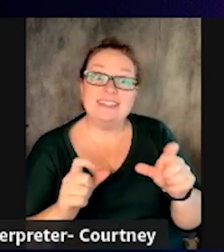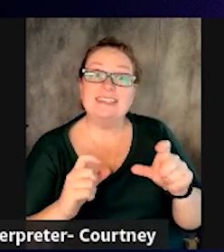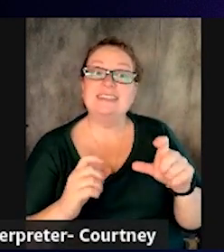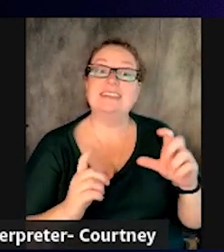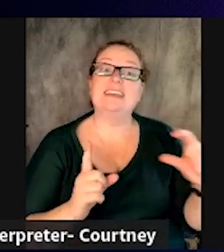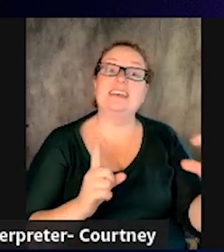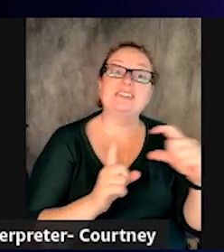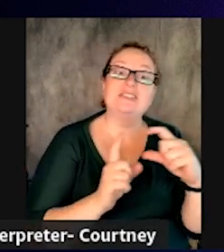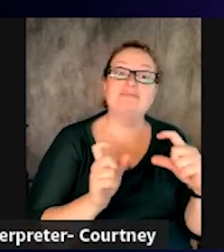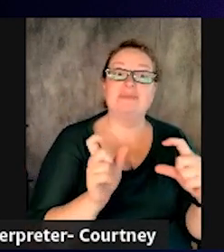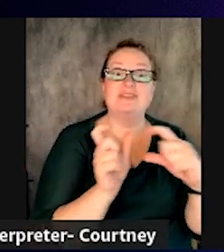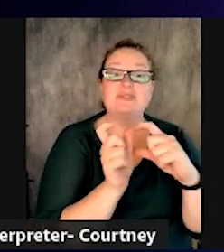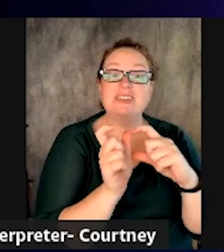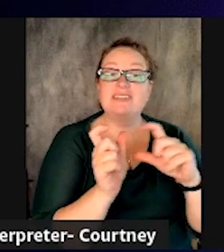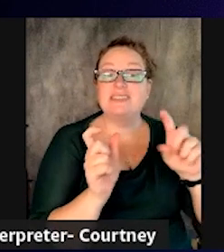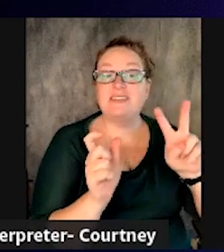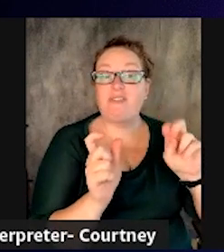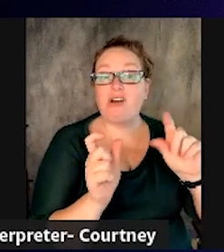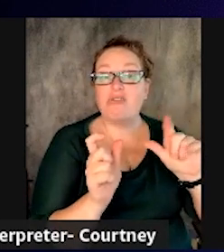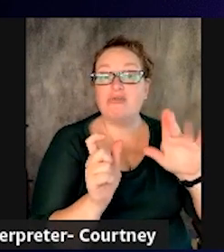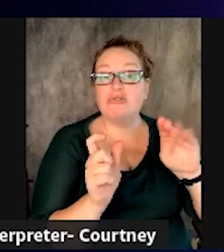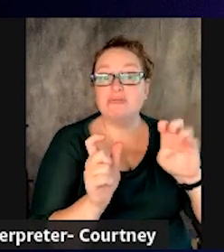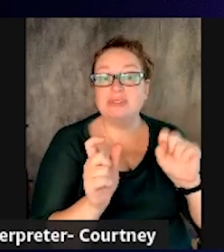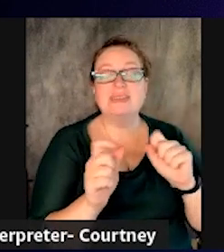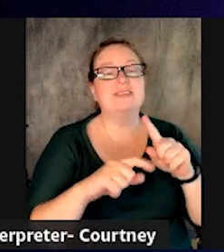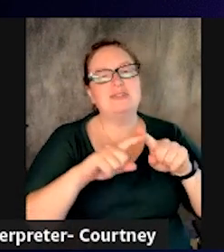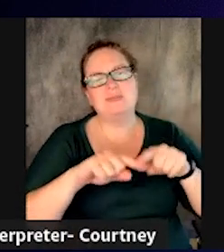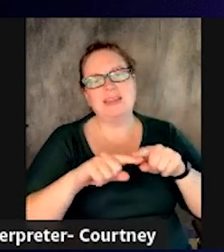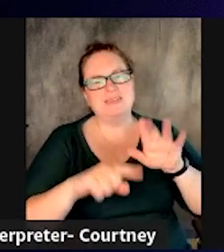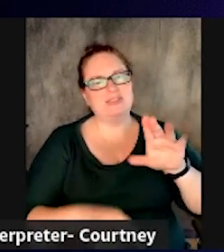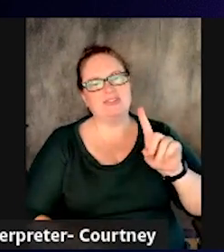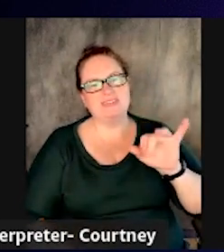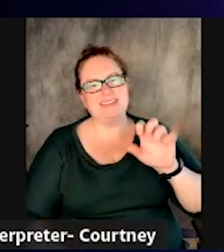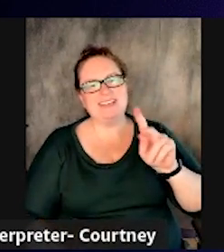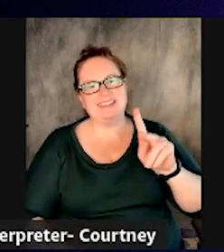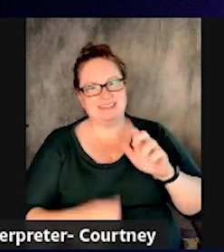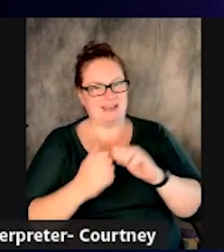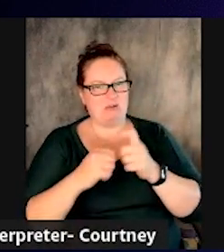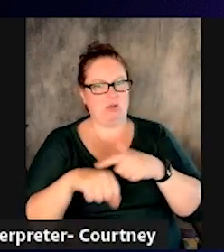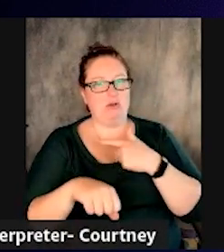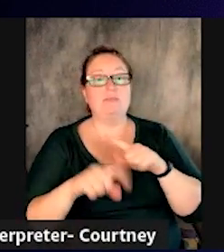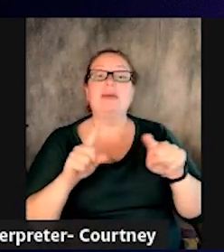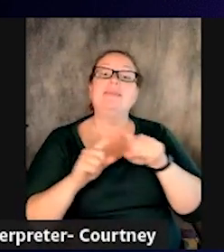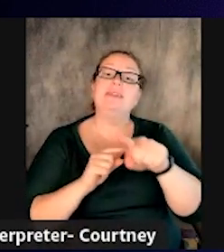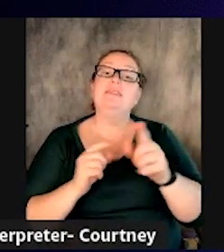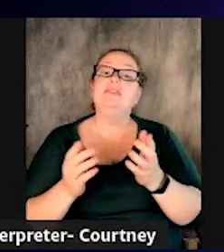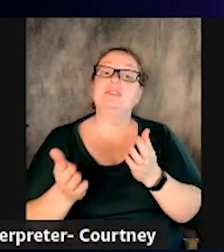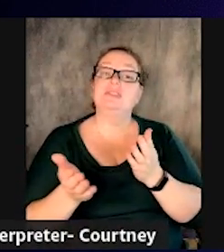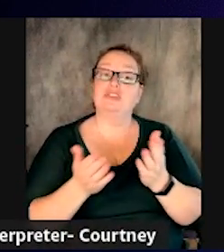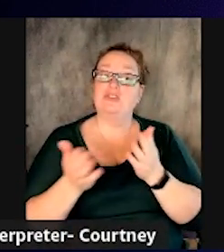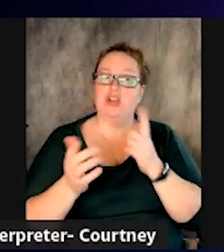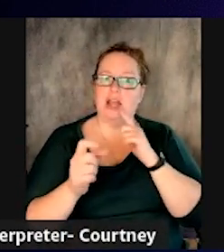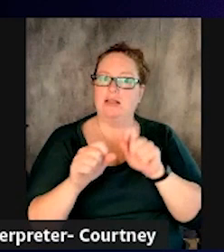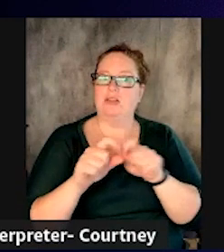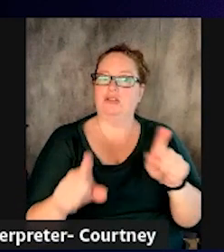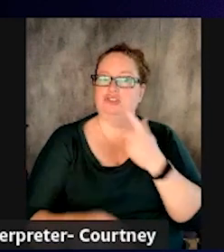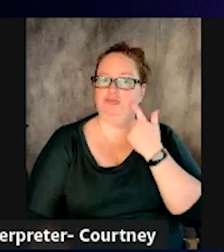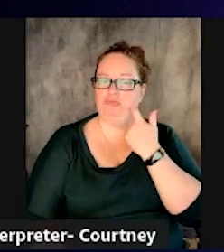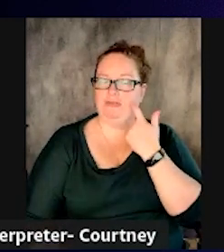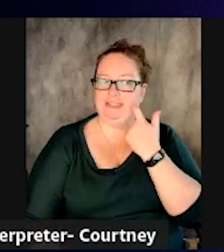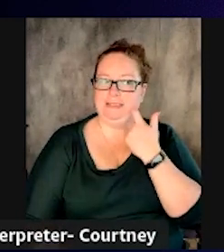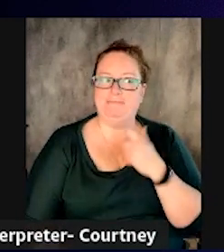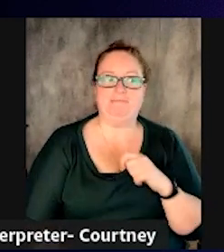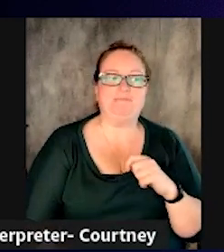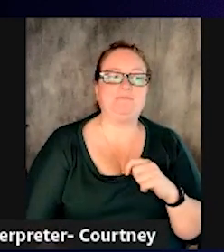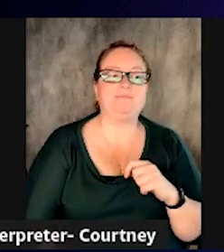depends on the size of your disk, how long it takes. But this is a server which I launched previously. And this is a